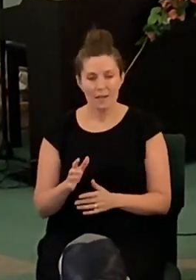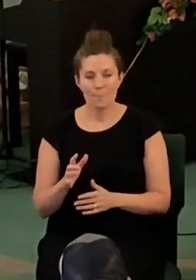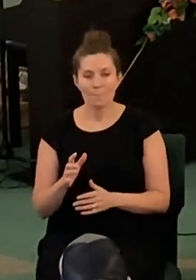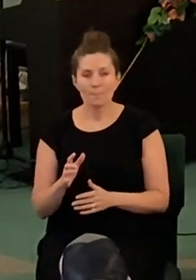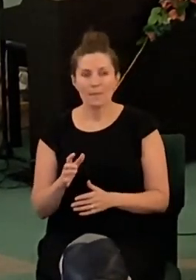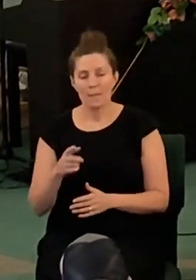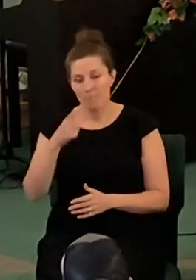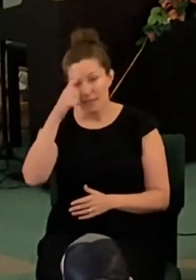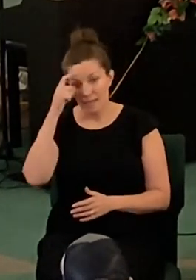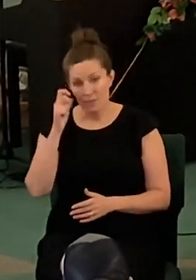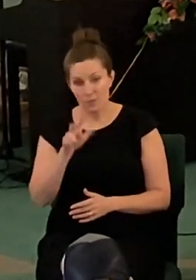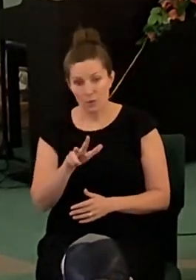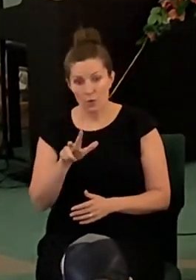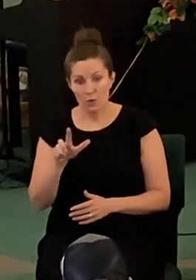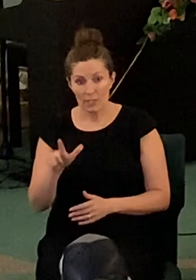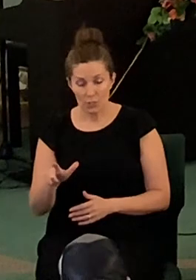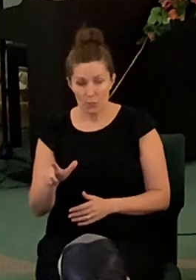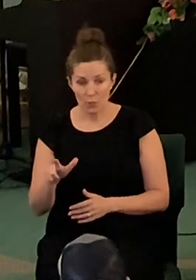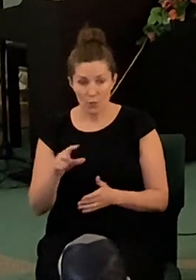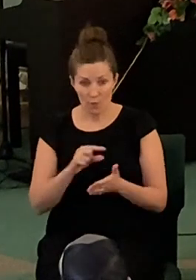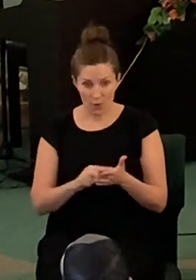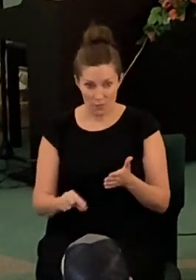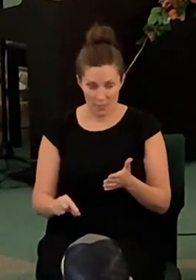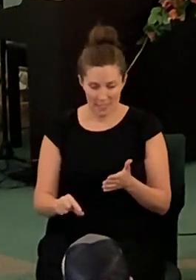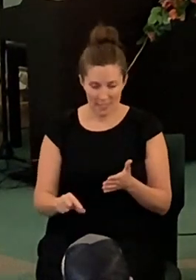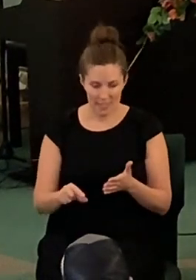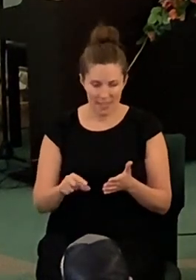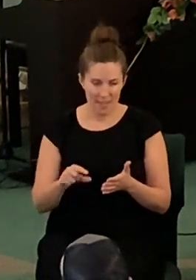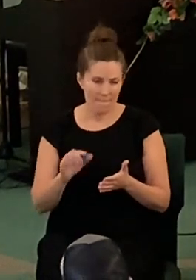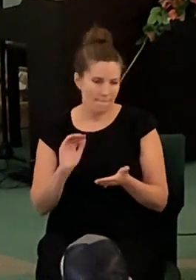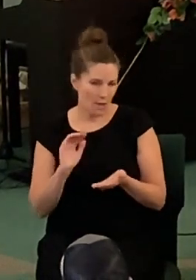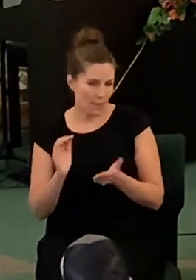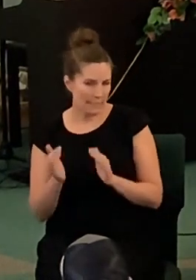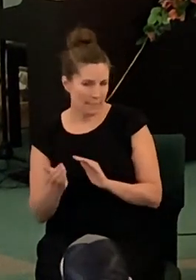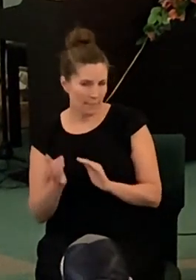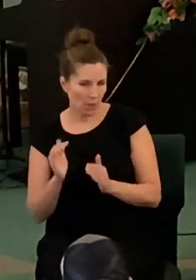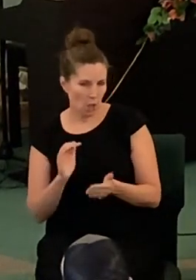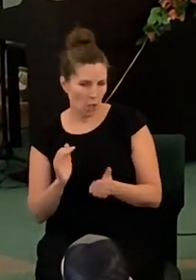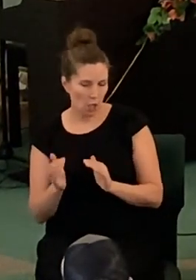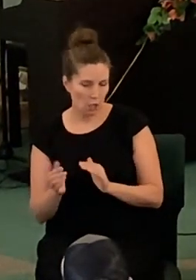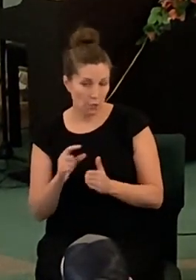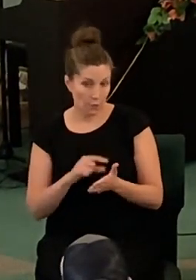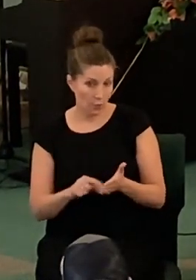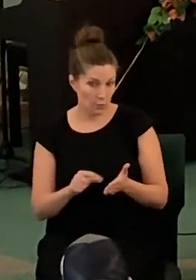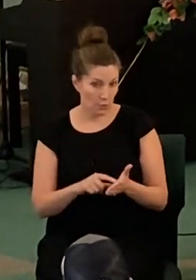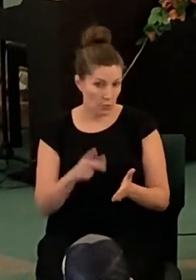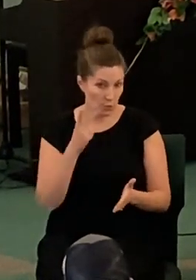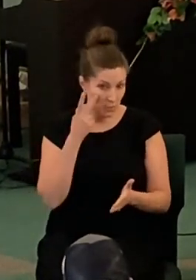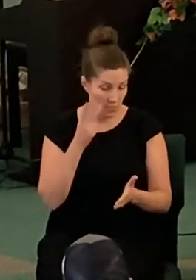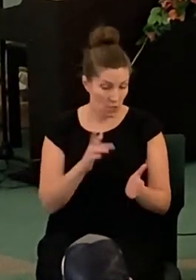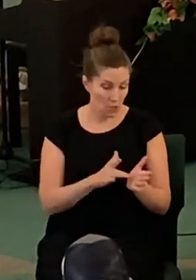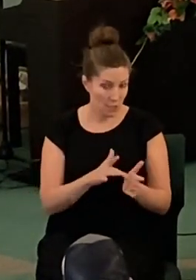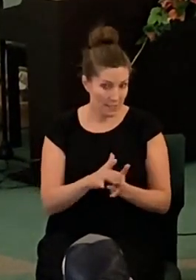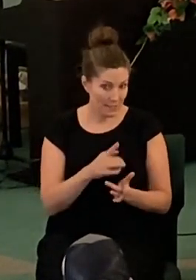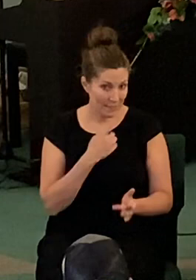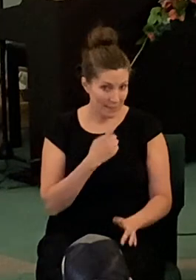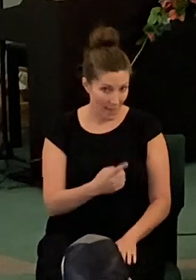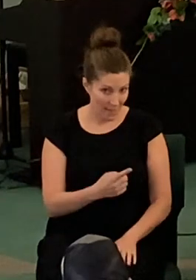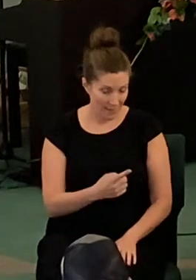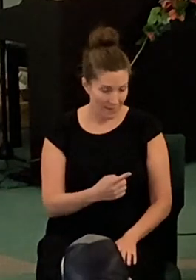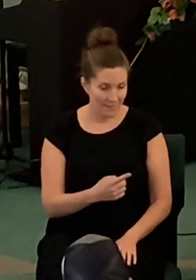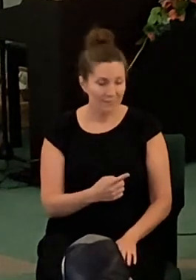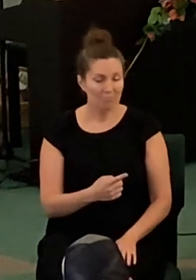that closely parallel what Jesus taught. And this is one of them. Same guy that spent 3 years with Jesus is this